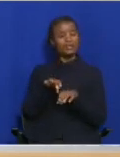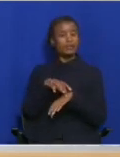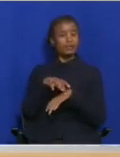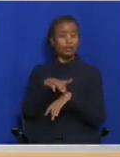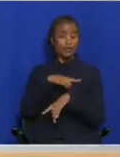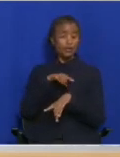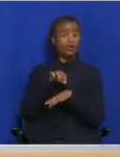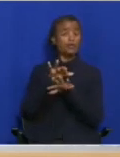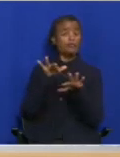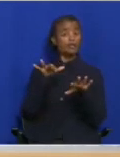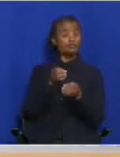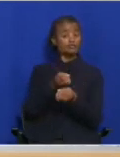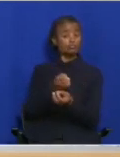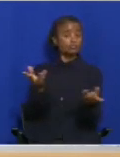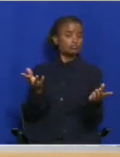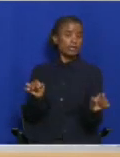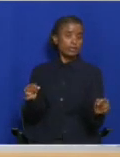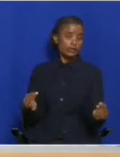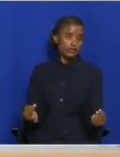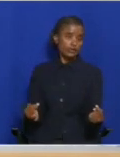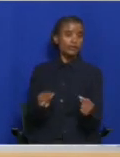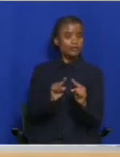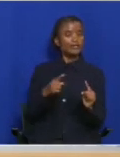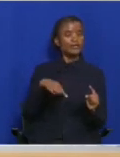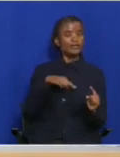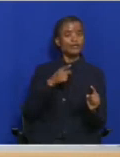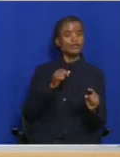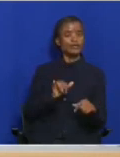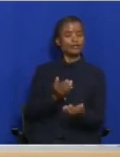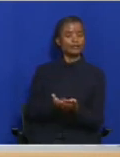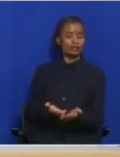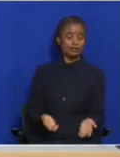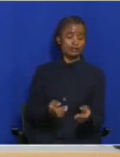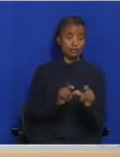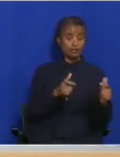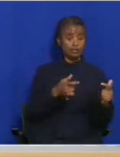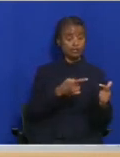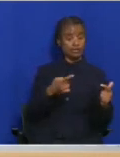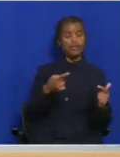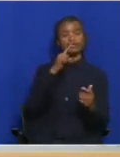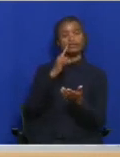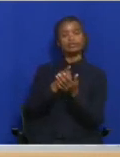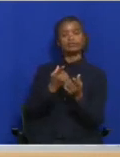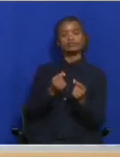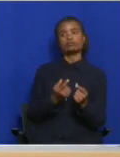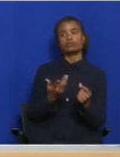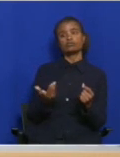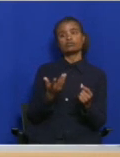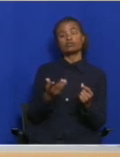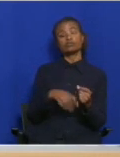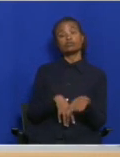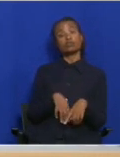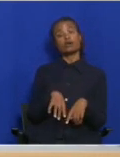then that's what we do, and the commission might choose to cross-examine the particular medical